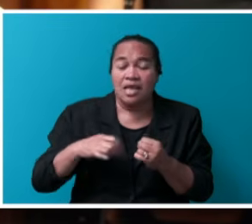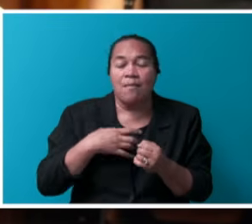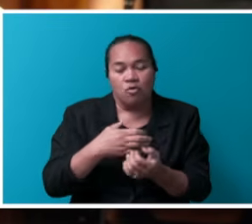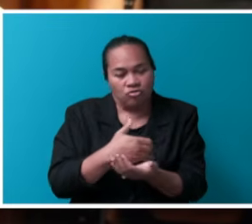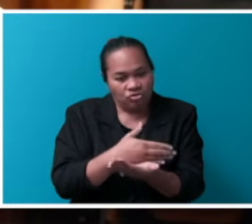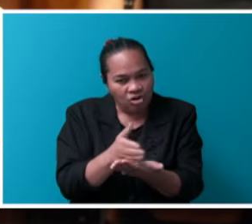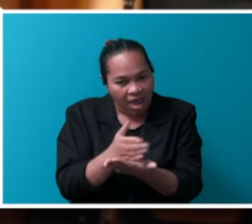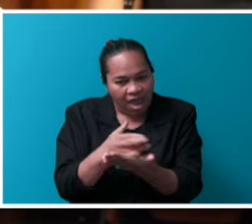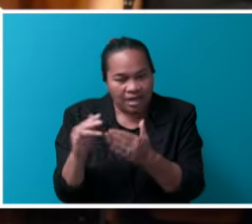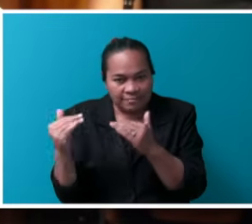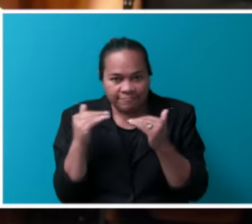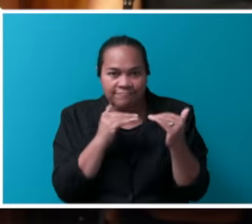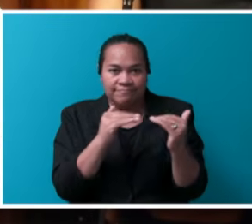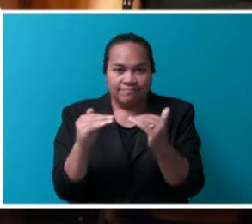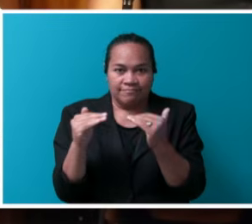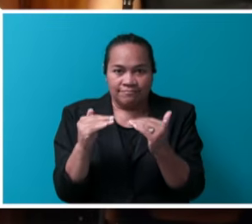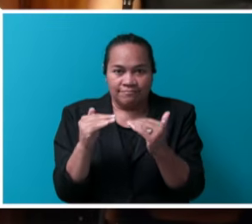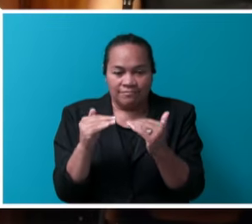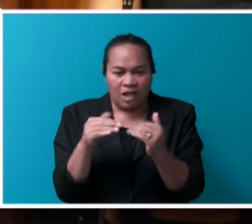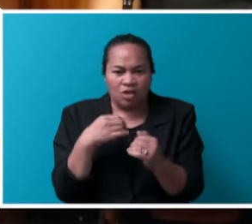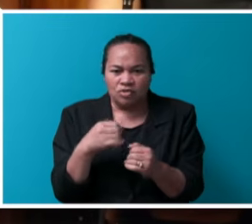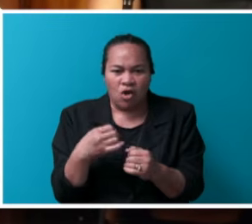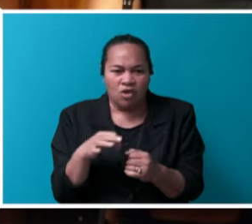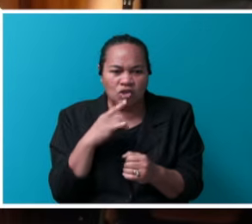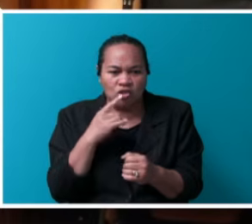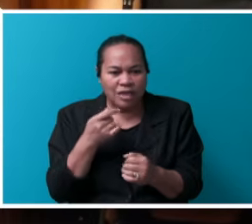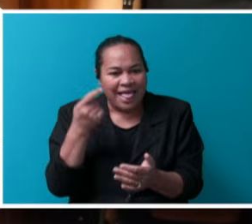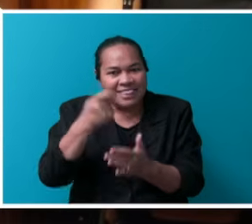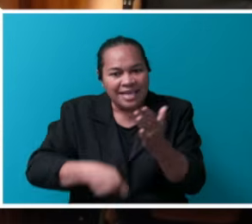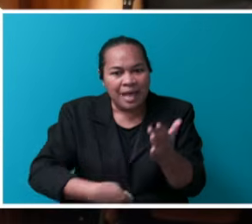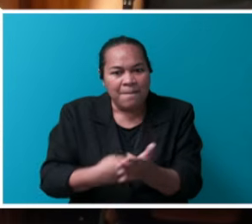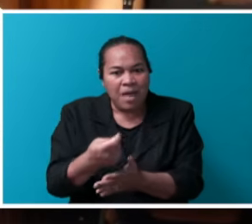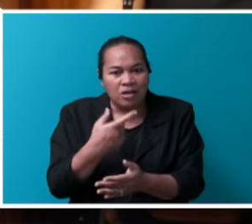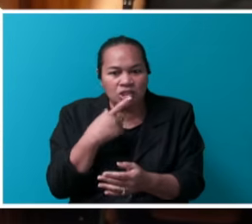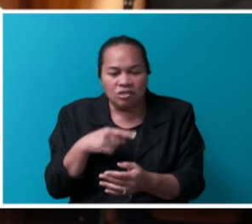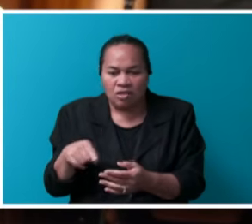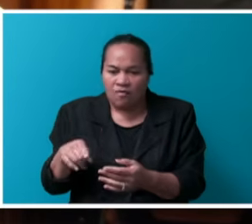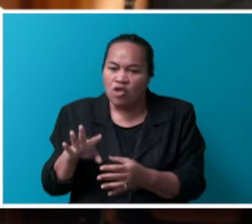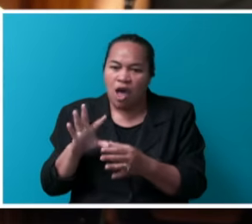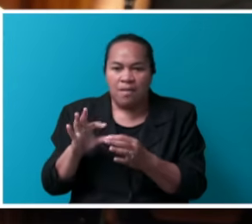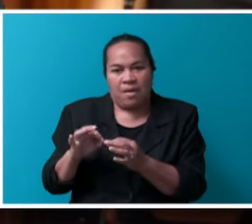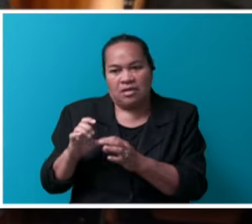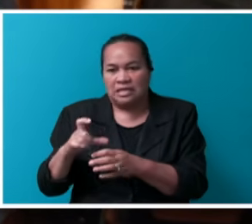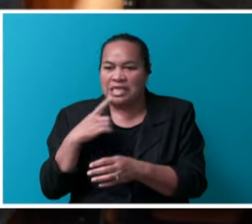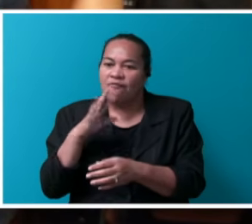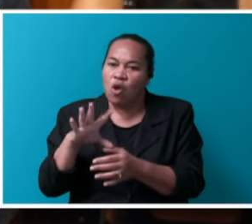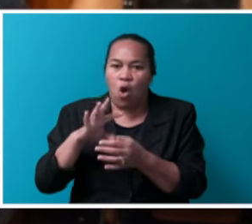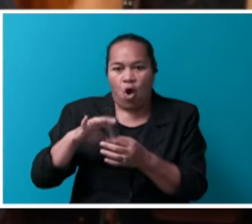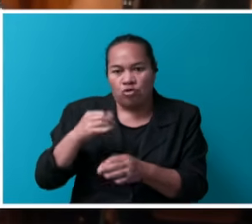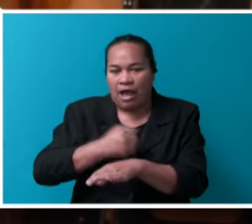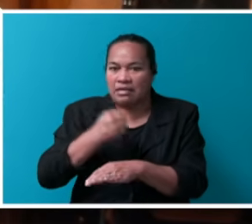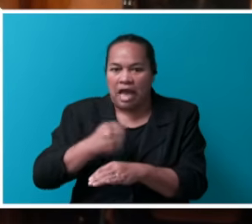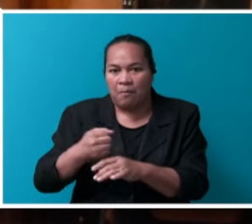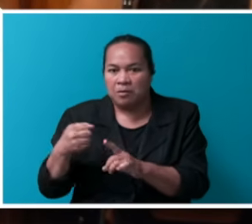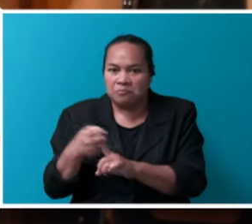to create a level playing field, rather than using taxpayer funds to prop up the state broadcaster for government propaganda. We